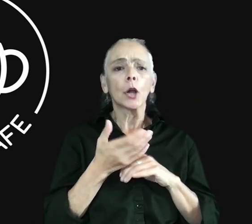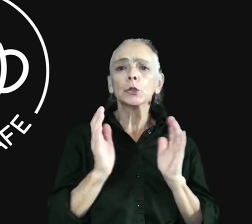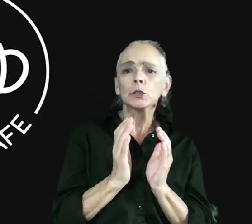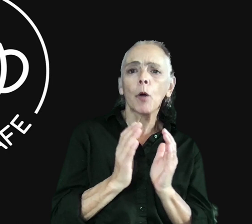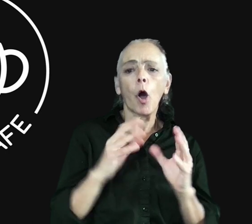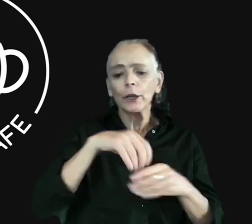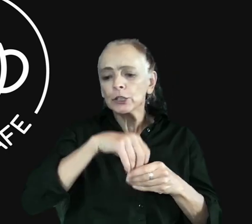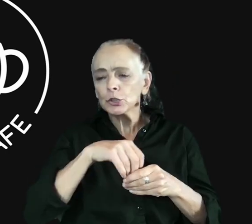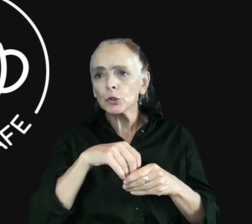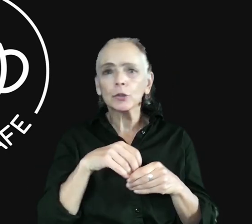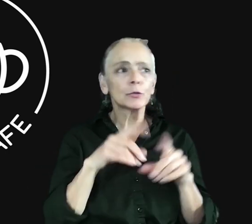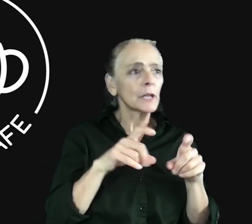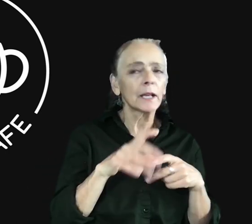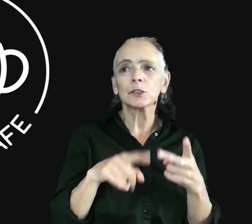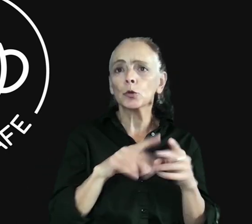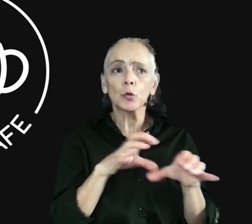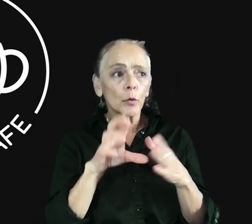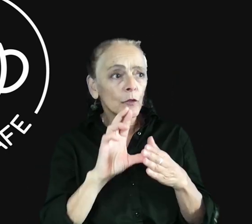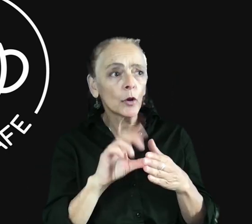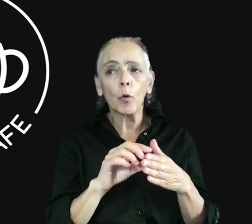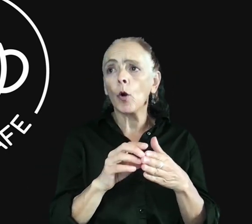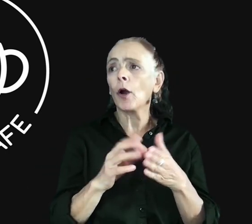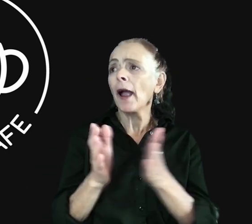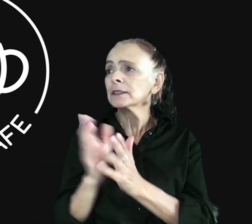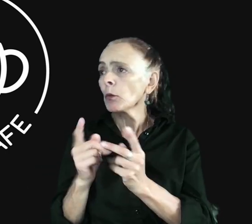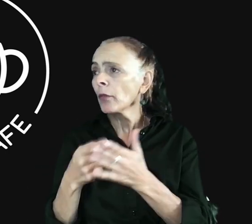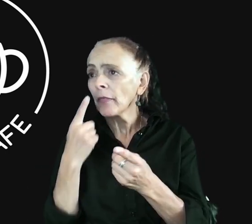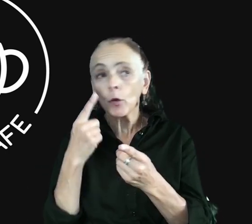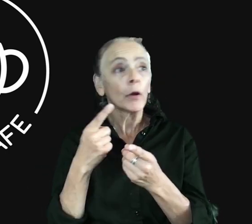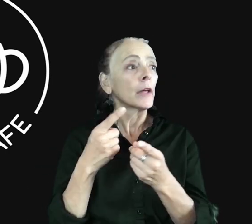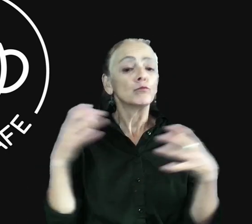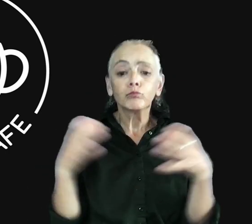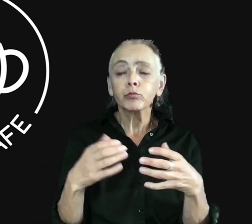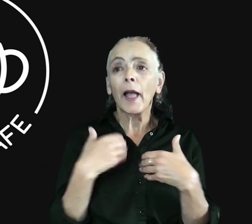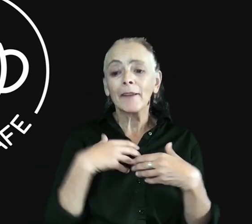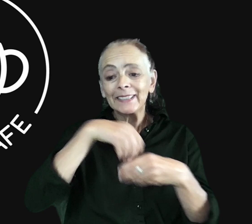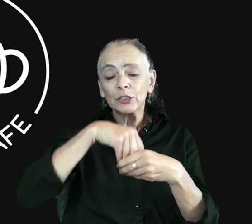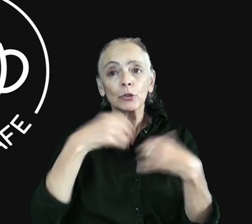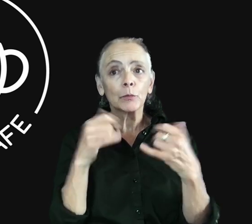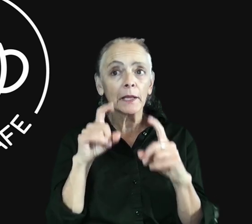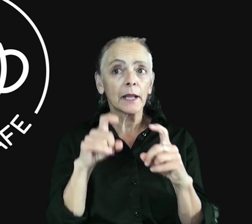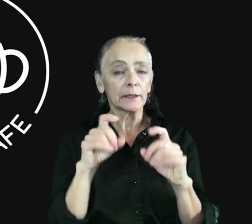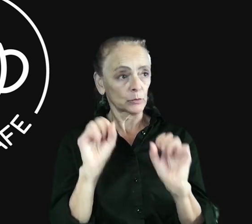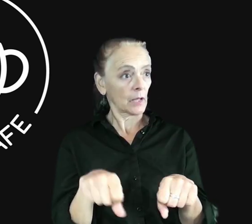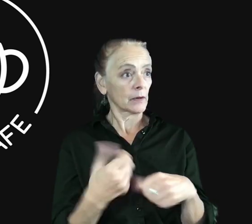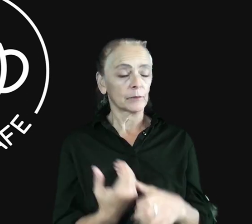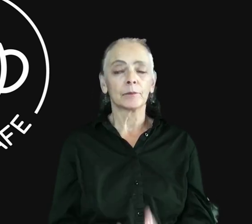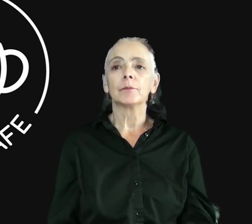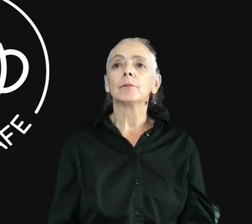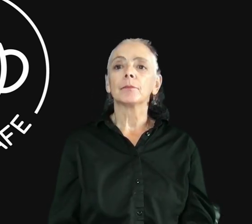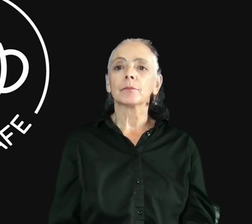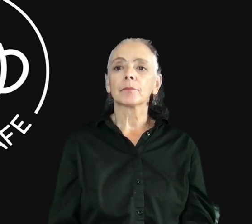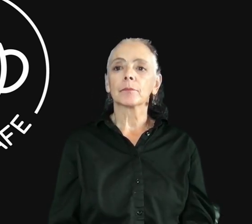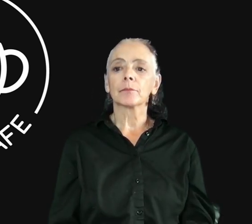review i can go ask a couple people what they think we can sit down and have a play session have a play test an internal thing and that's